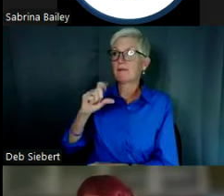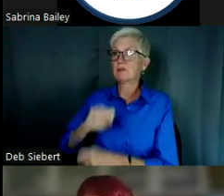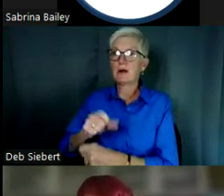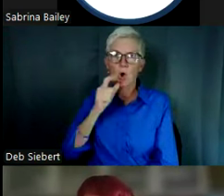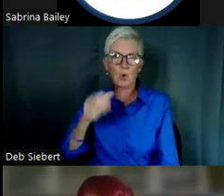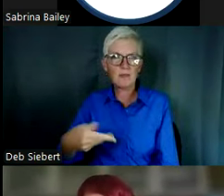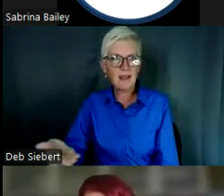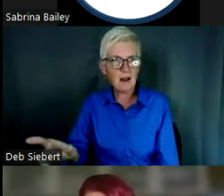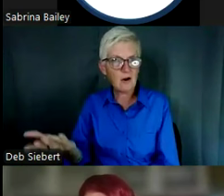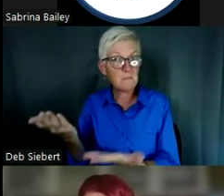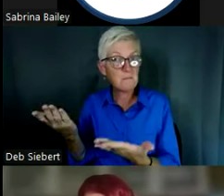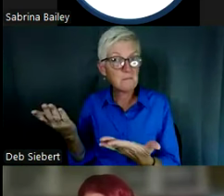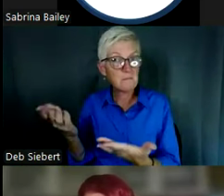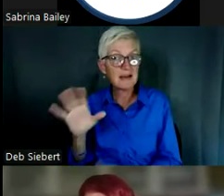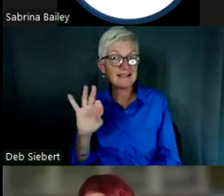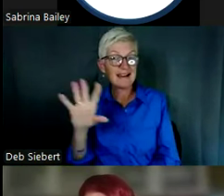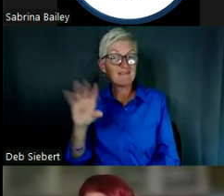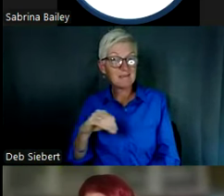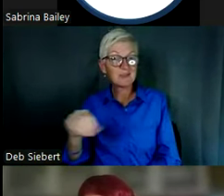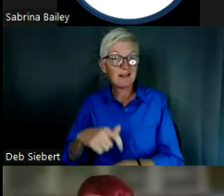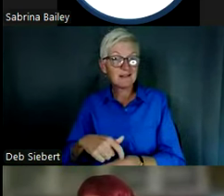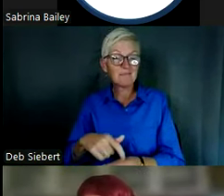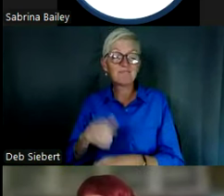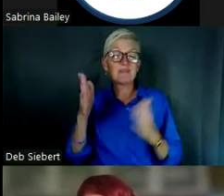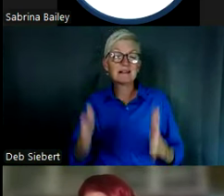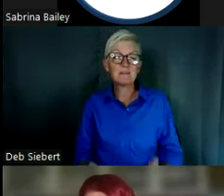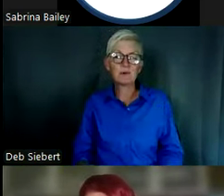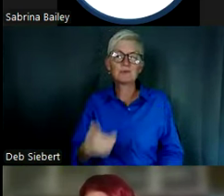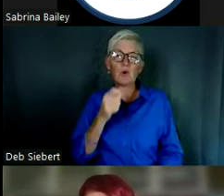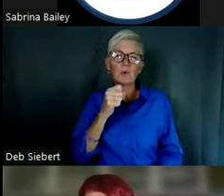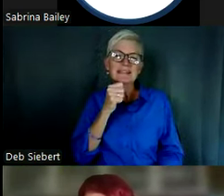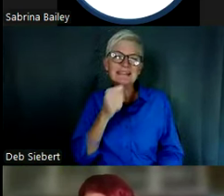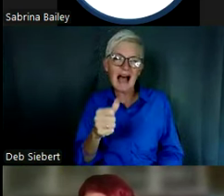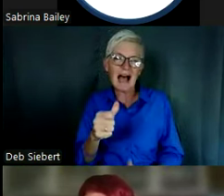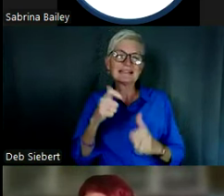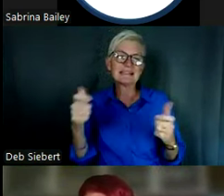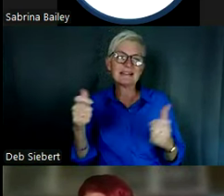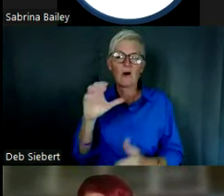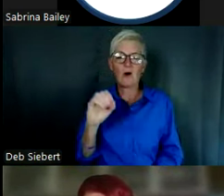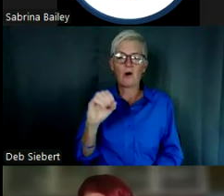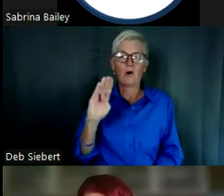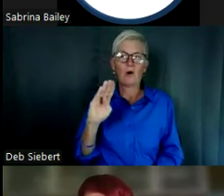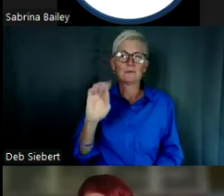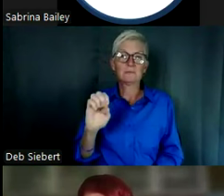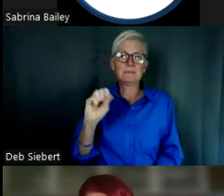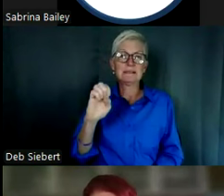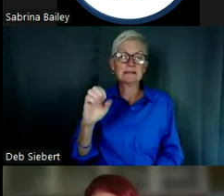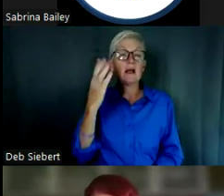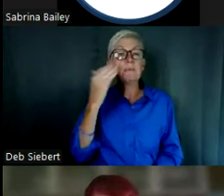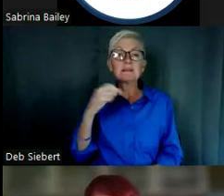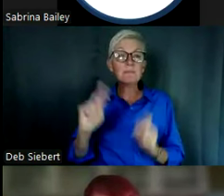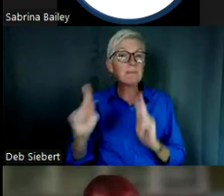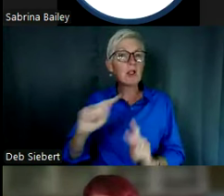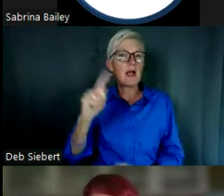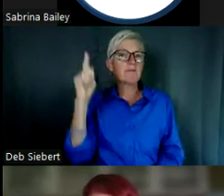hired? 95% of the time, it's the person who's not obese because we have a stereotype about what somebody would be who's obese can